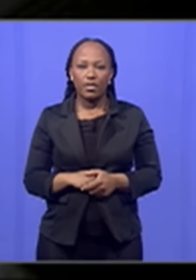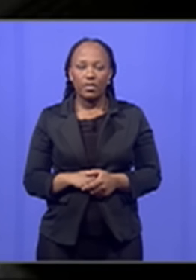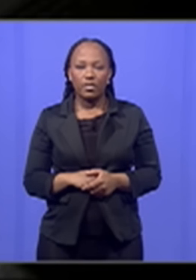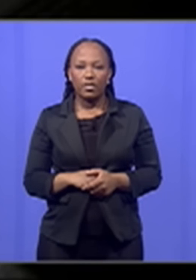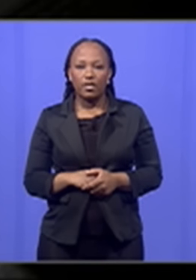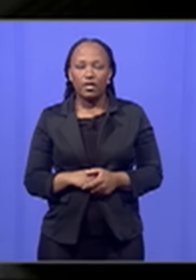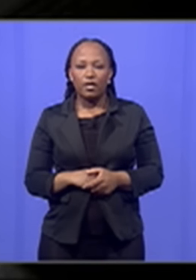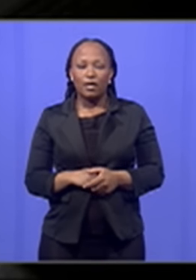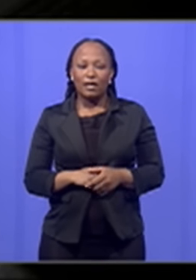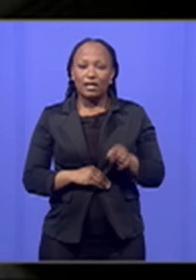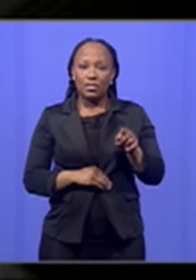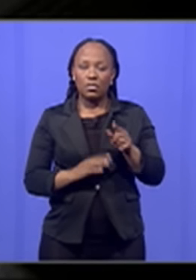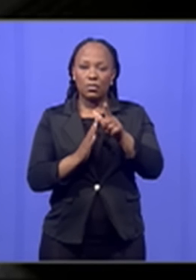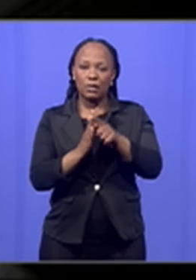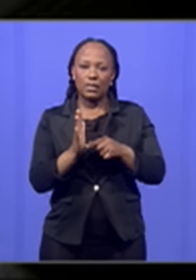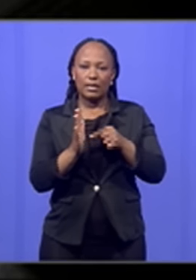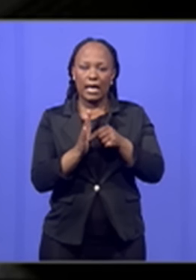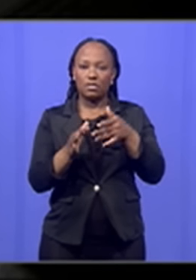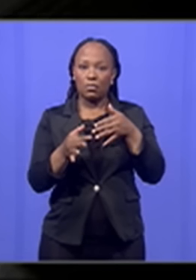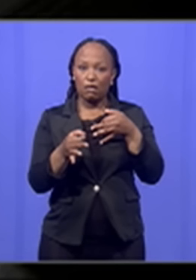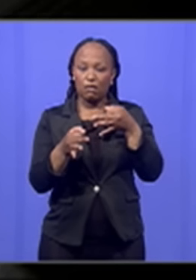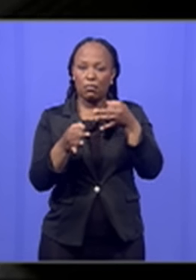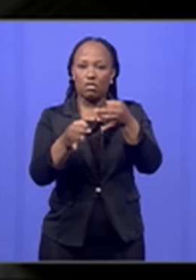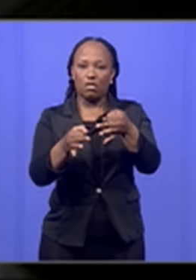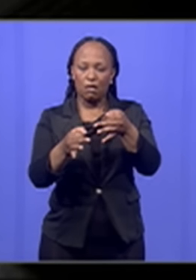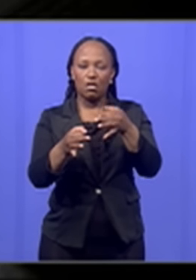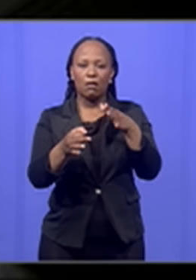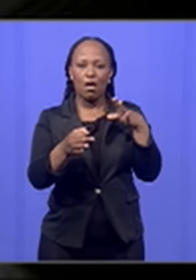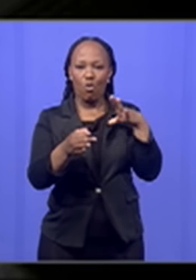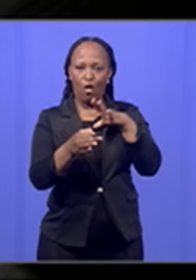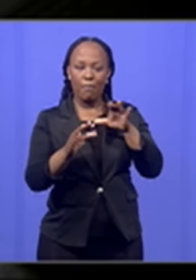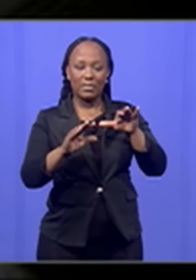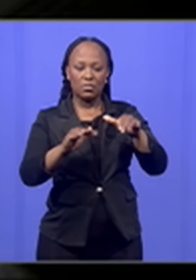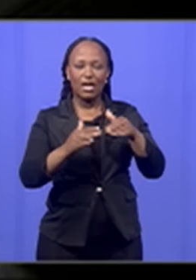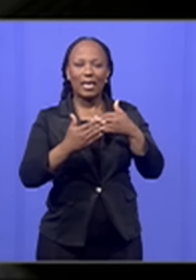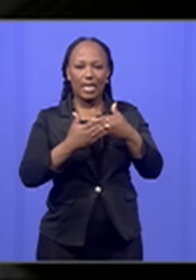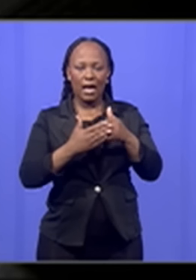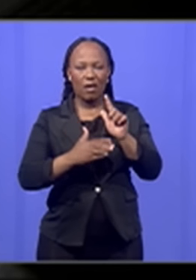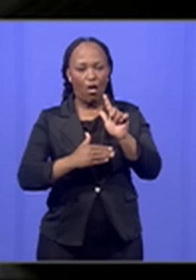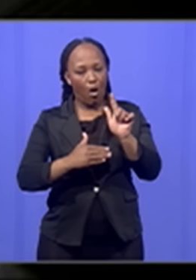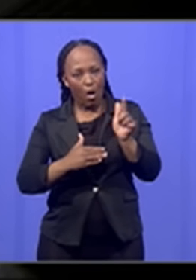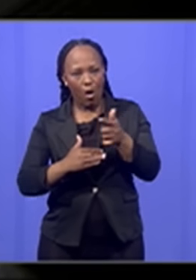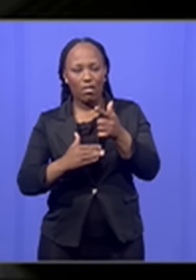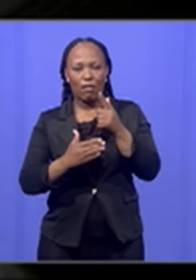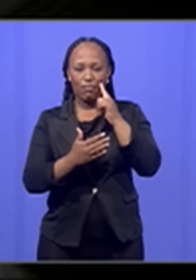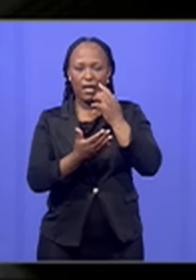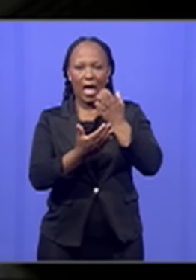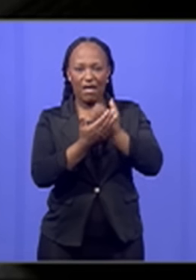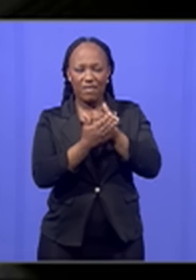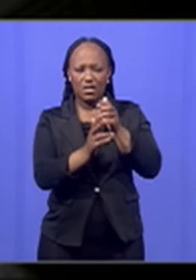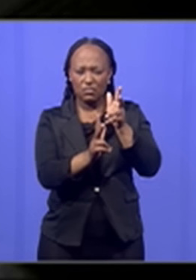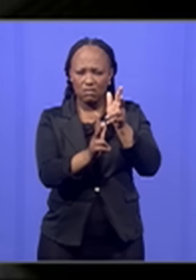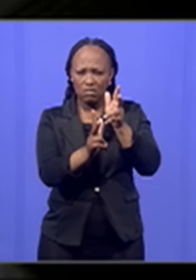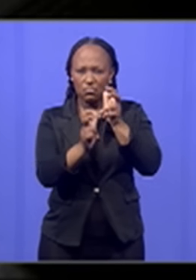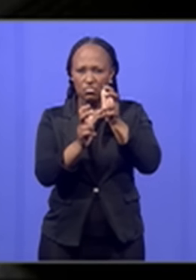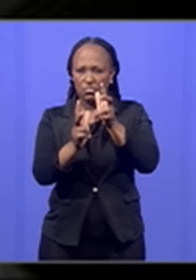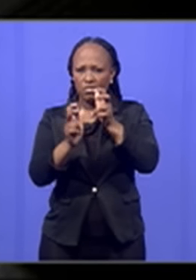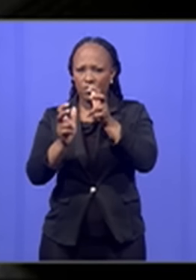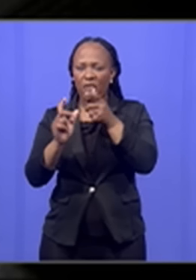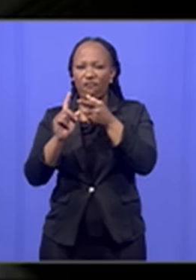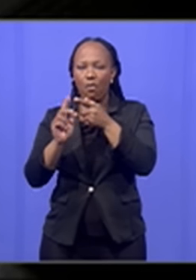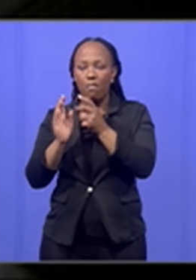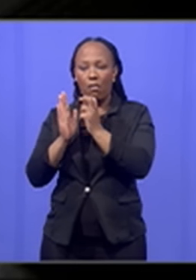The extension allows the Commission to hear evidence on all of the matters listed in its terms of reference. Without